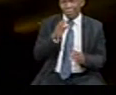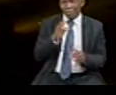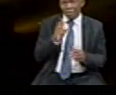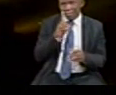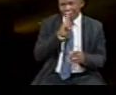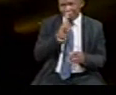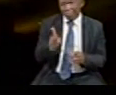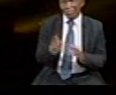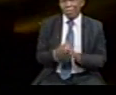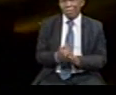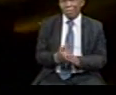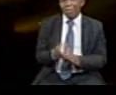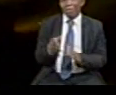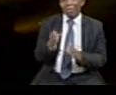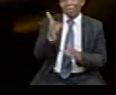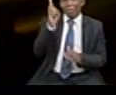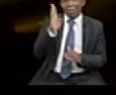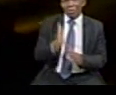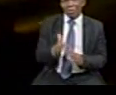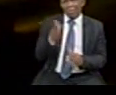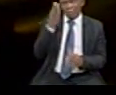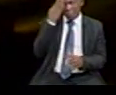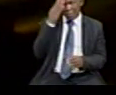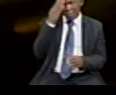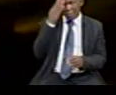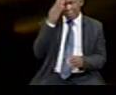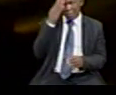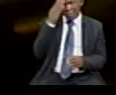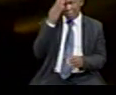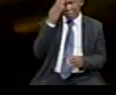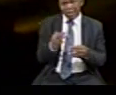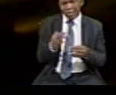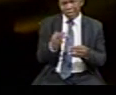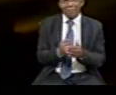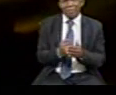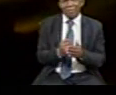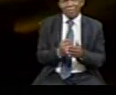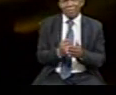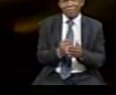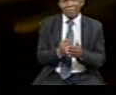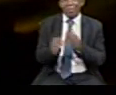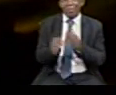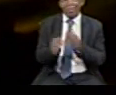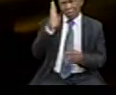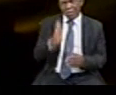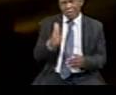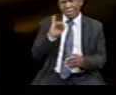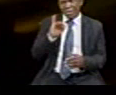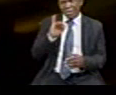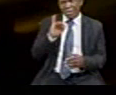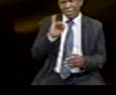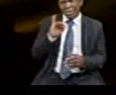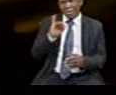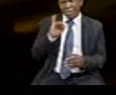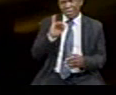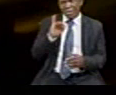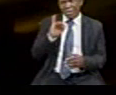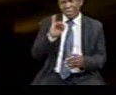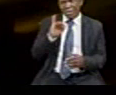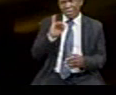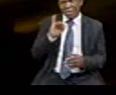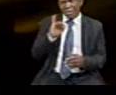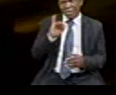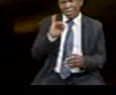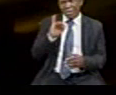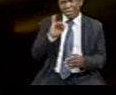assured. God knows about you. God is thinking about you. God has a plan for you. He